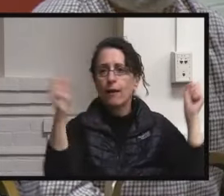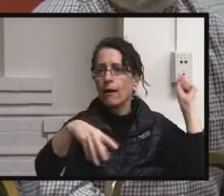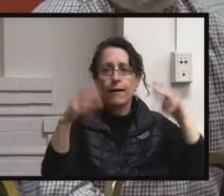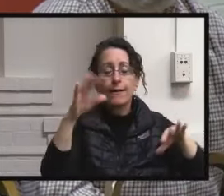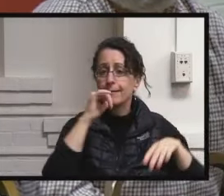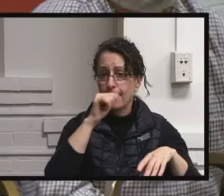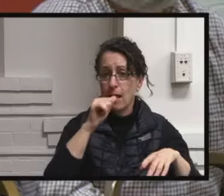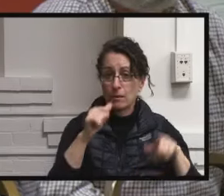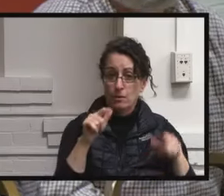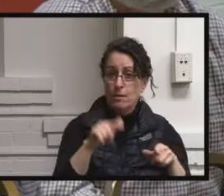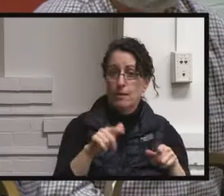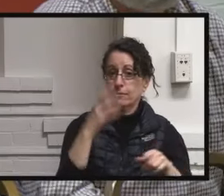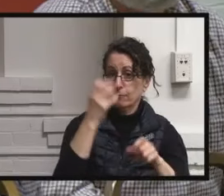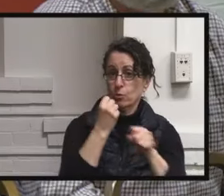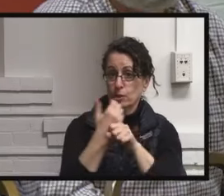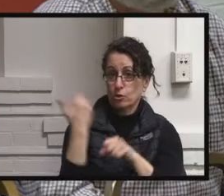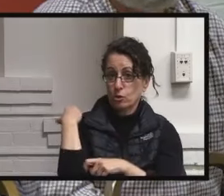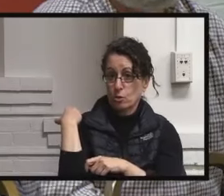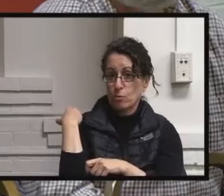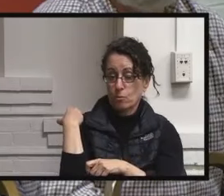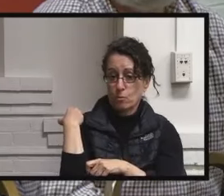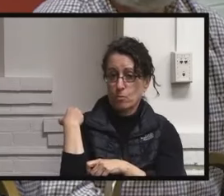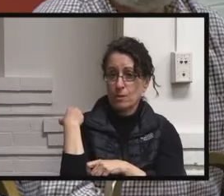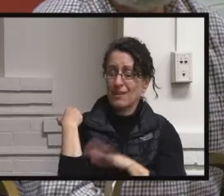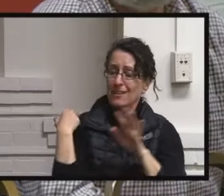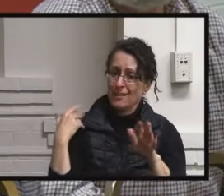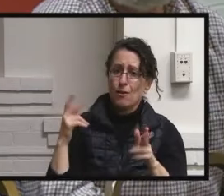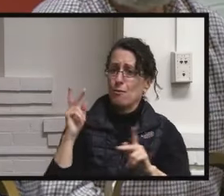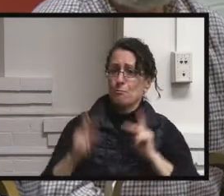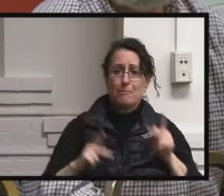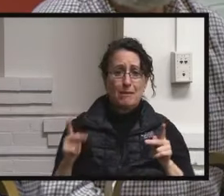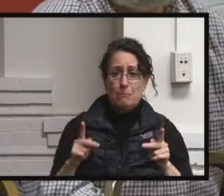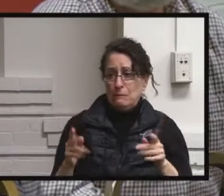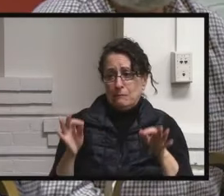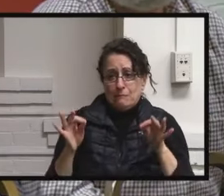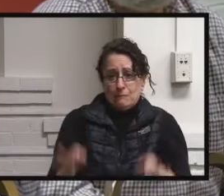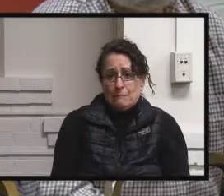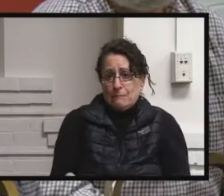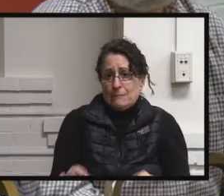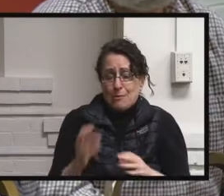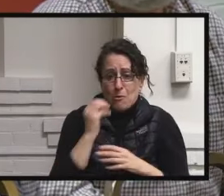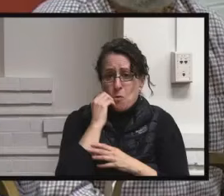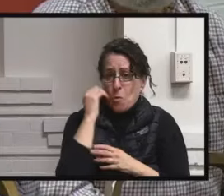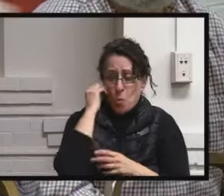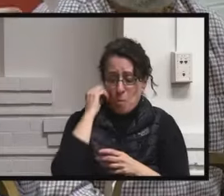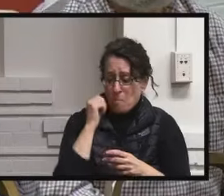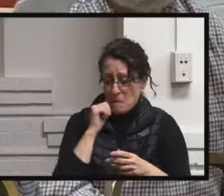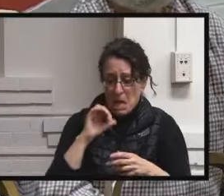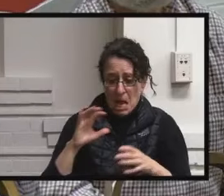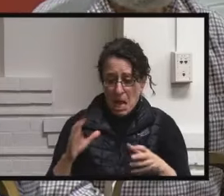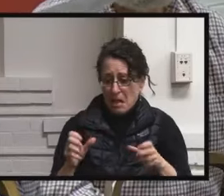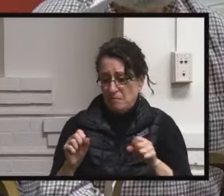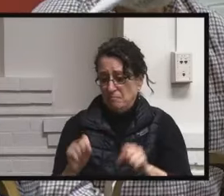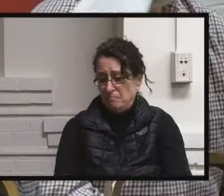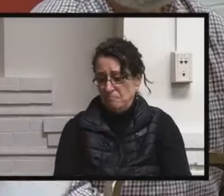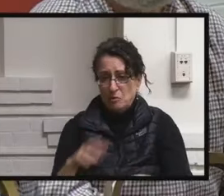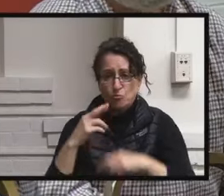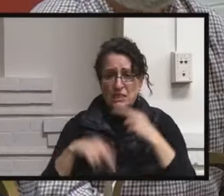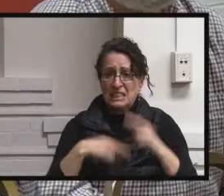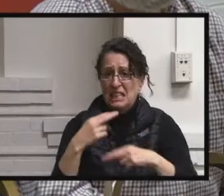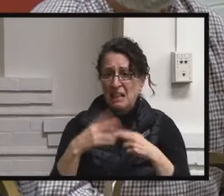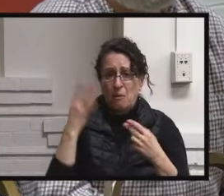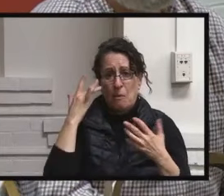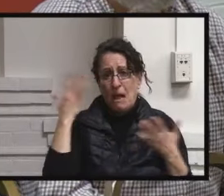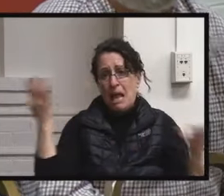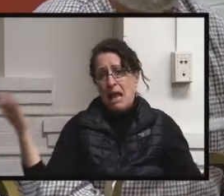4 years old. That means that people choose not to put their recyclables at the curb because who knows? They drive